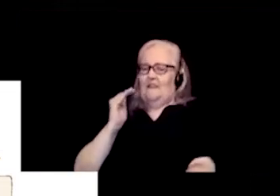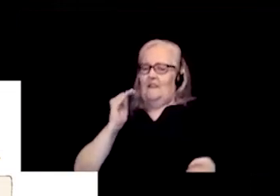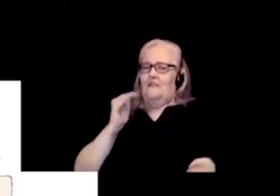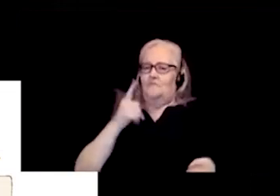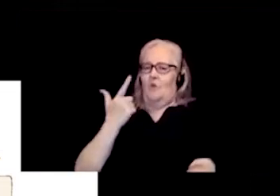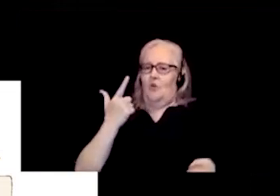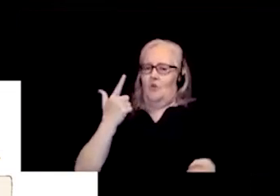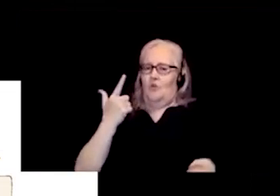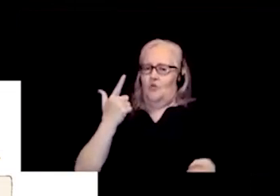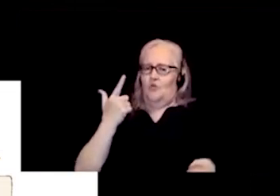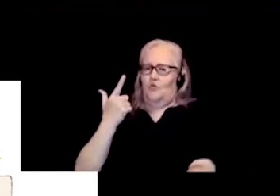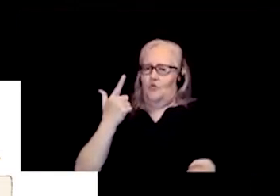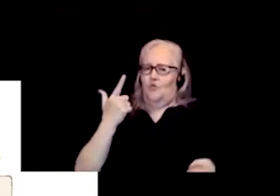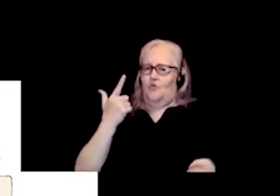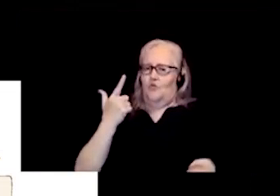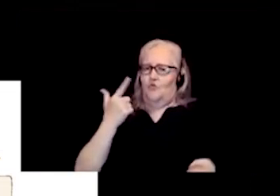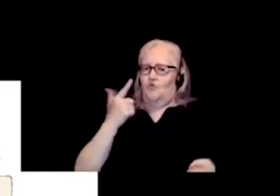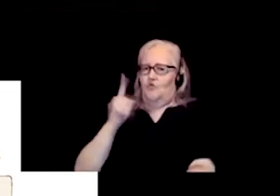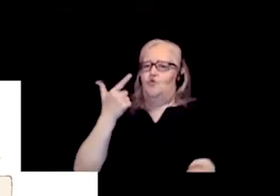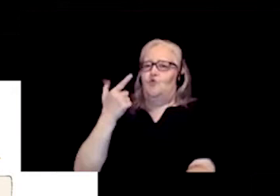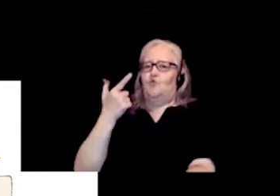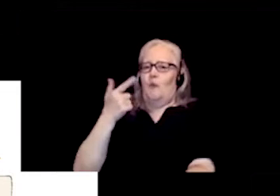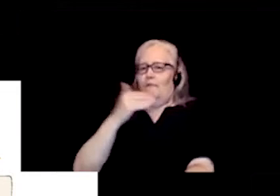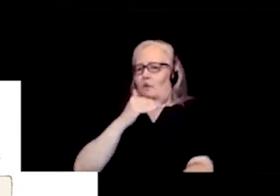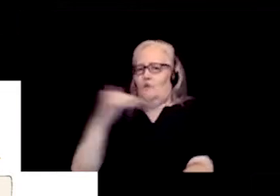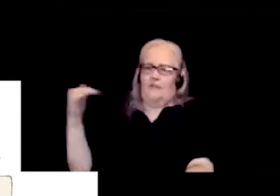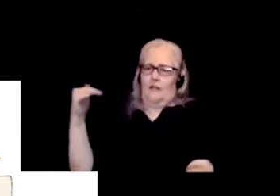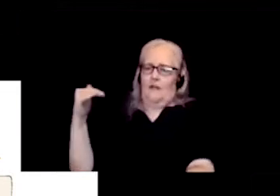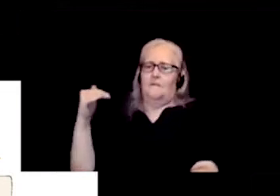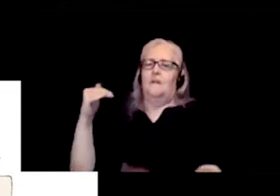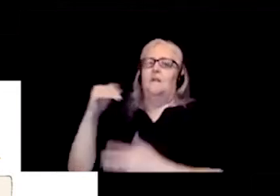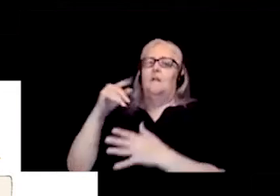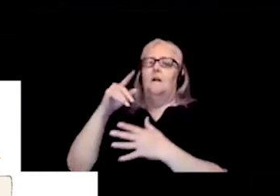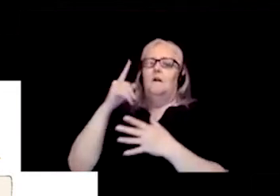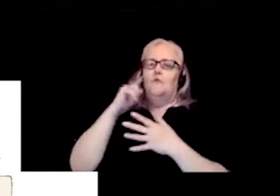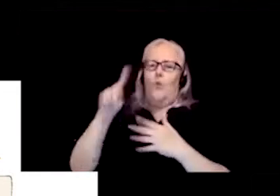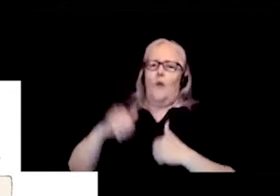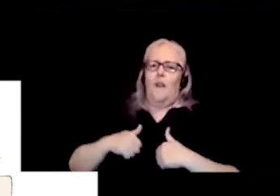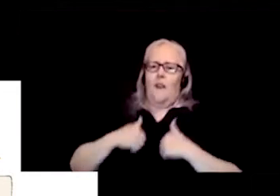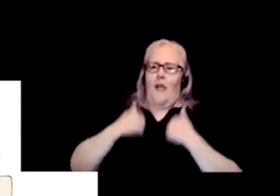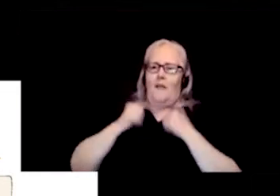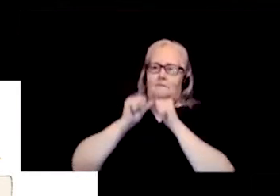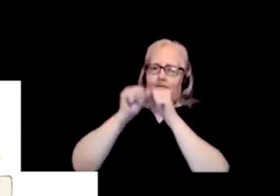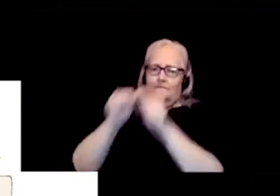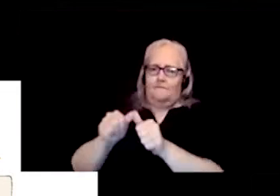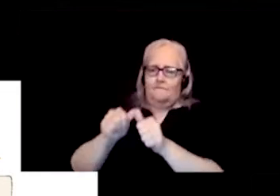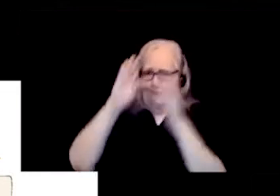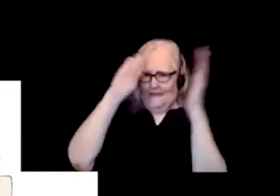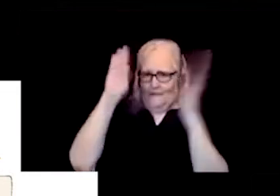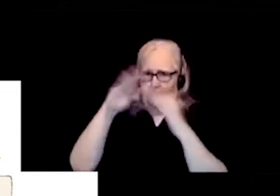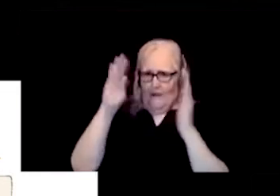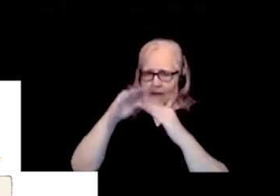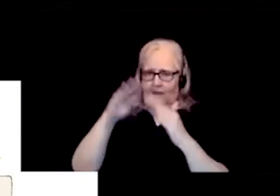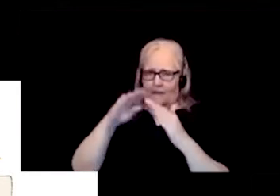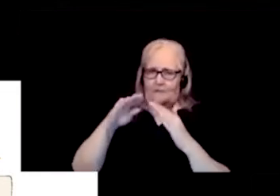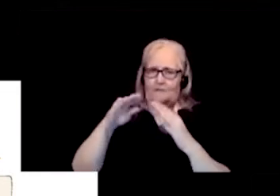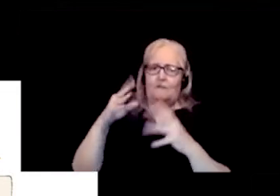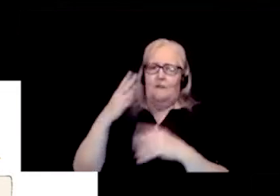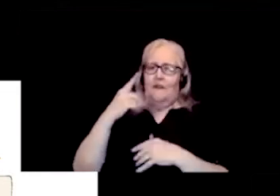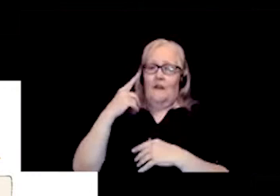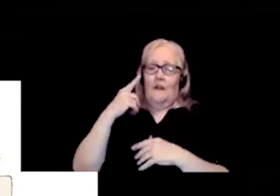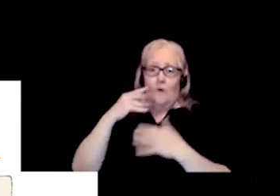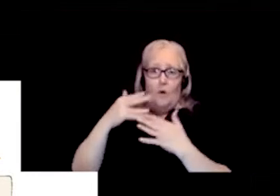expectancy. Today, we rank 43rd among nations in terms of life expectancy. Over the next 20 years, we're expected to